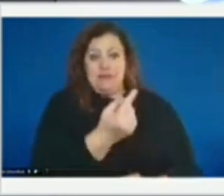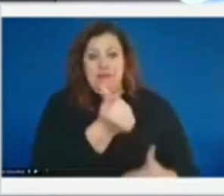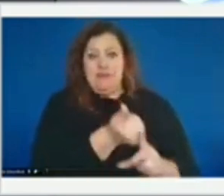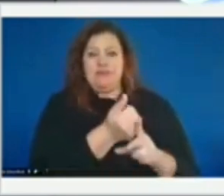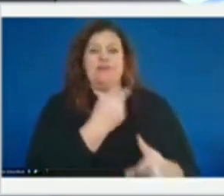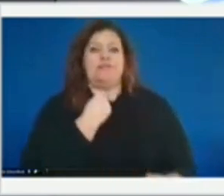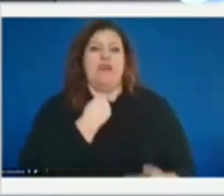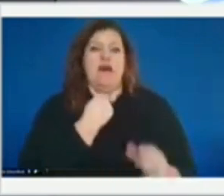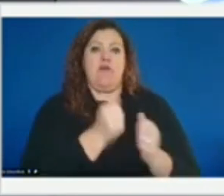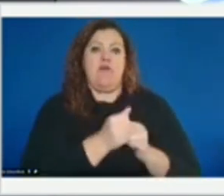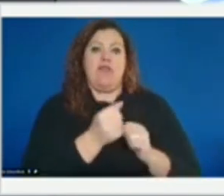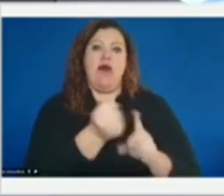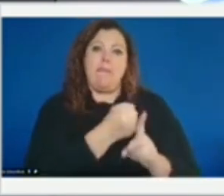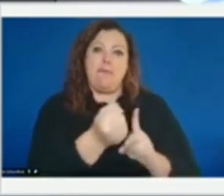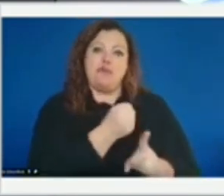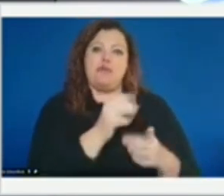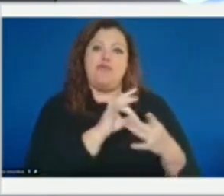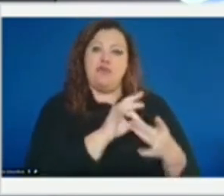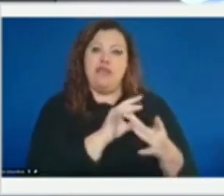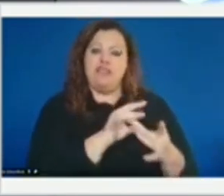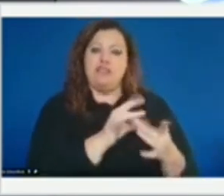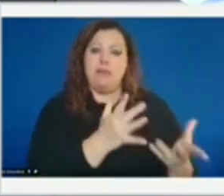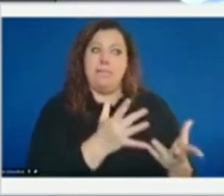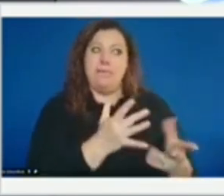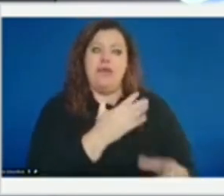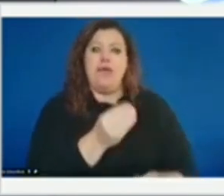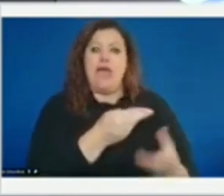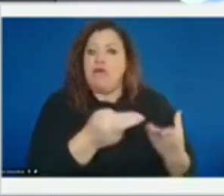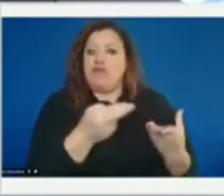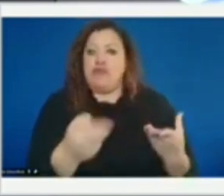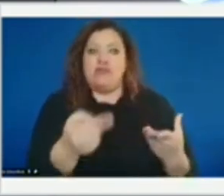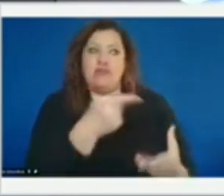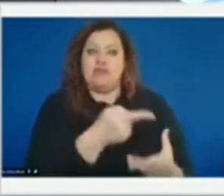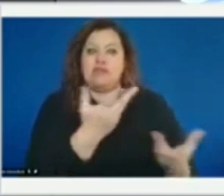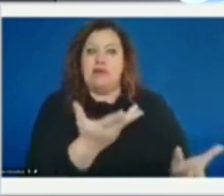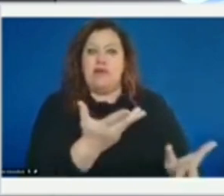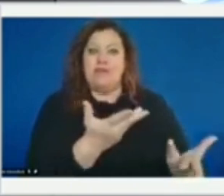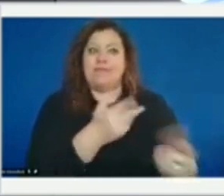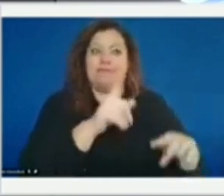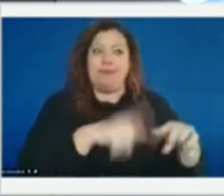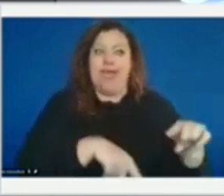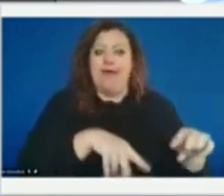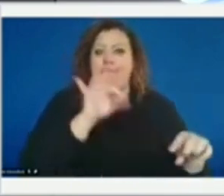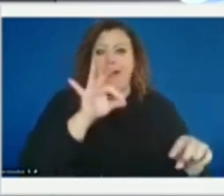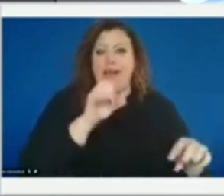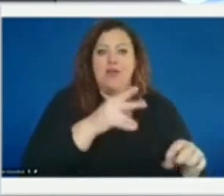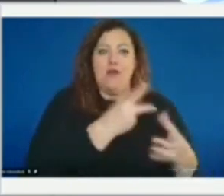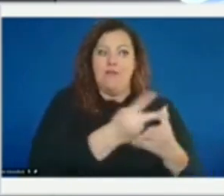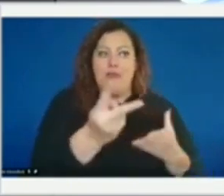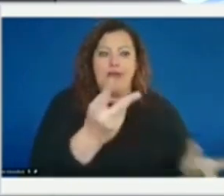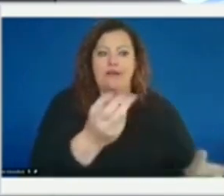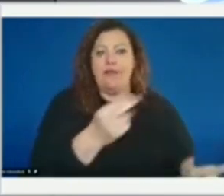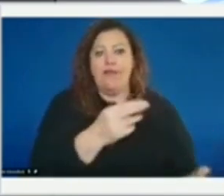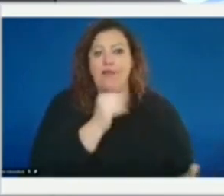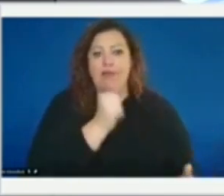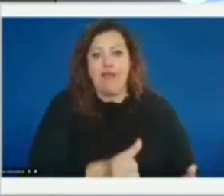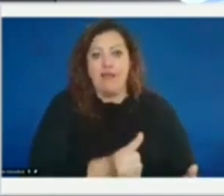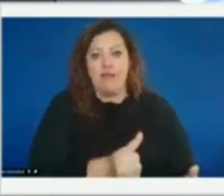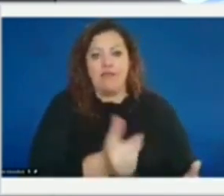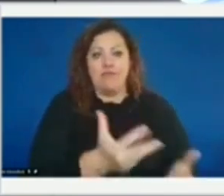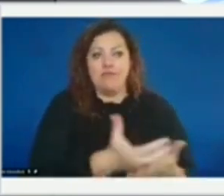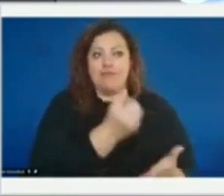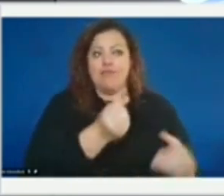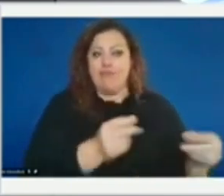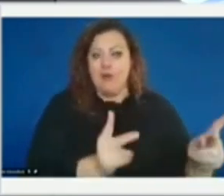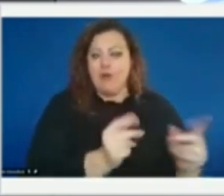abusive relationship and resources are elusive or have failed somebody or they don't take the opportunity with